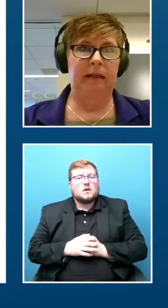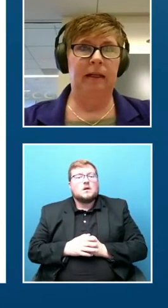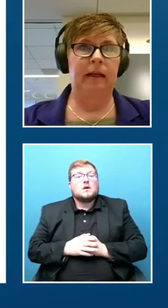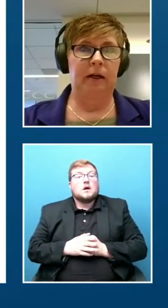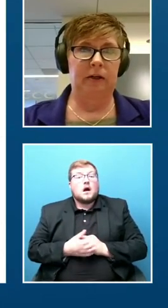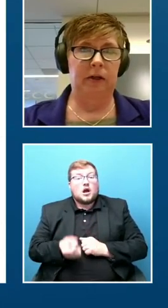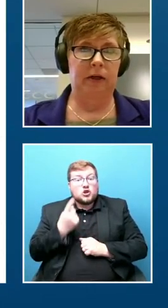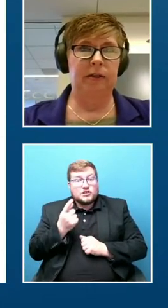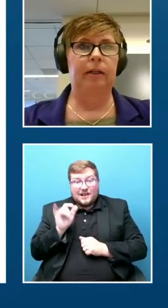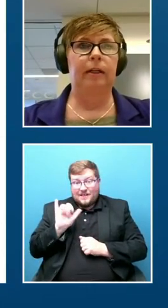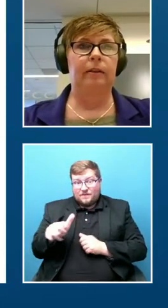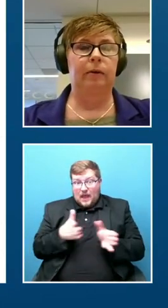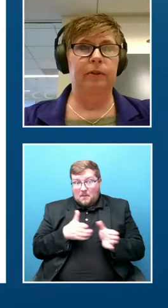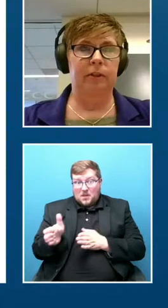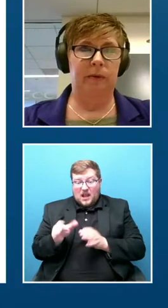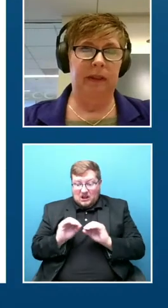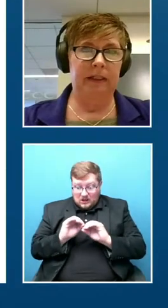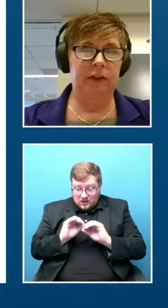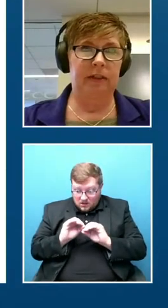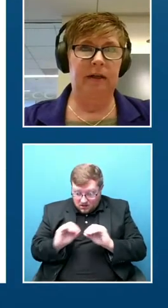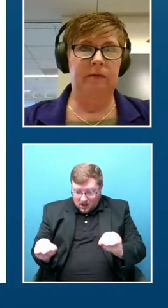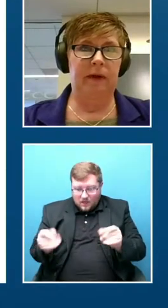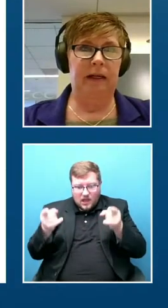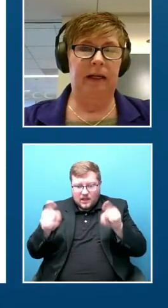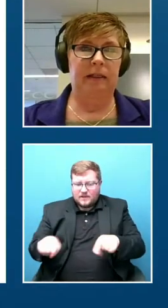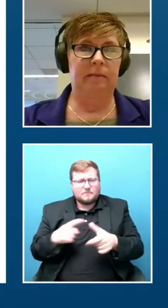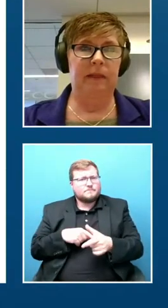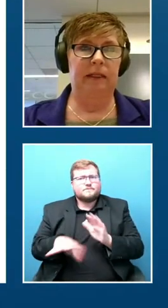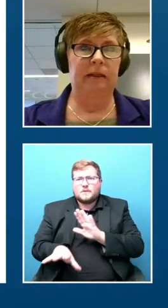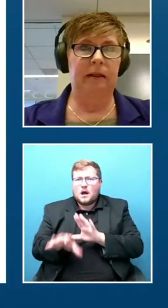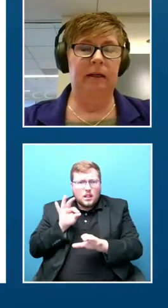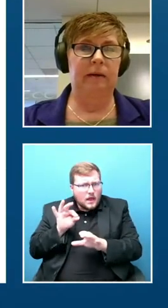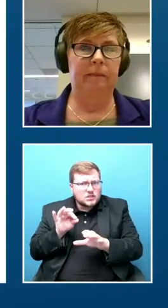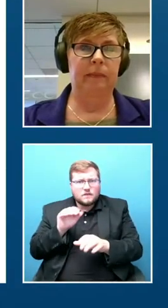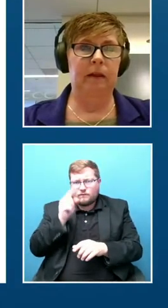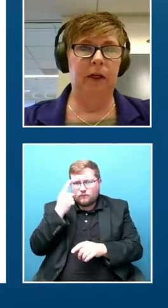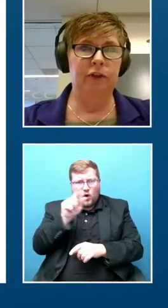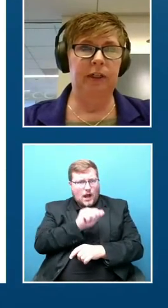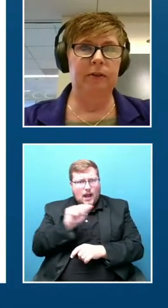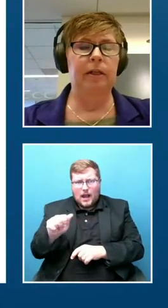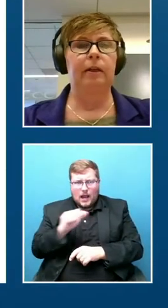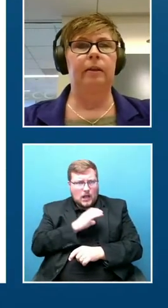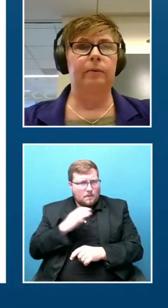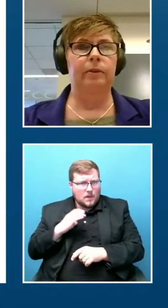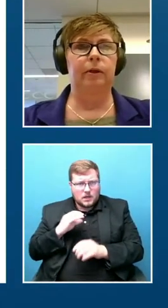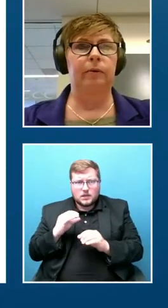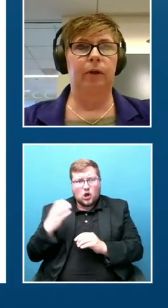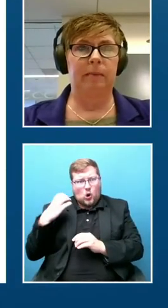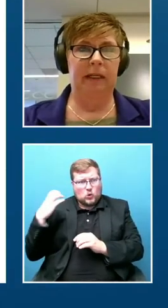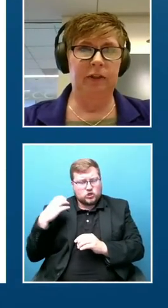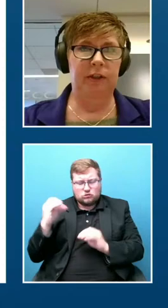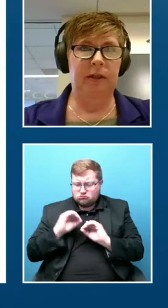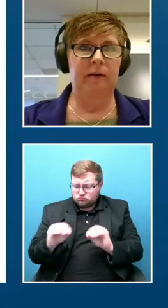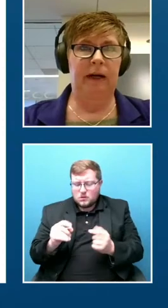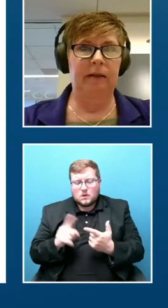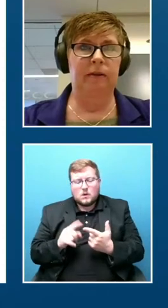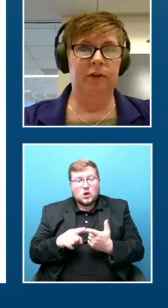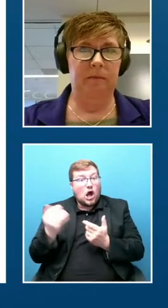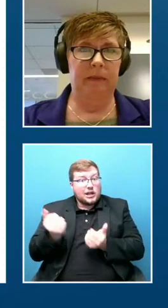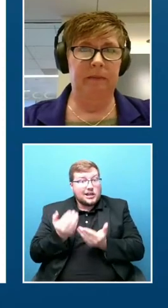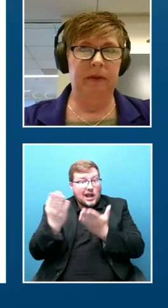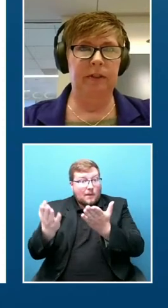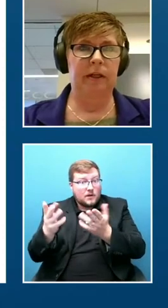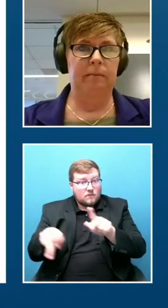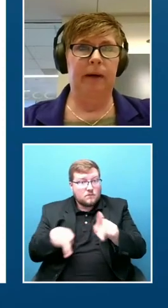plan occurred. There was no election of AA committee co-chairs. There was no nomination of